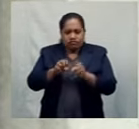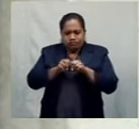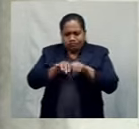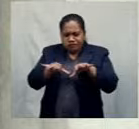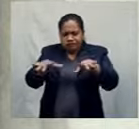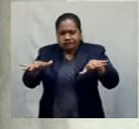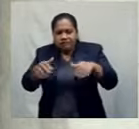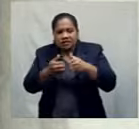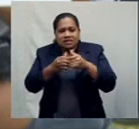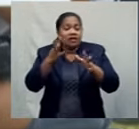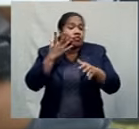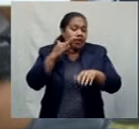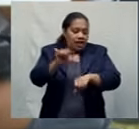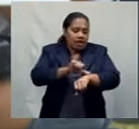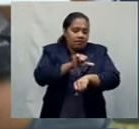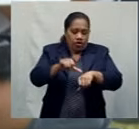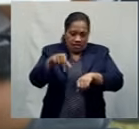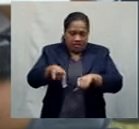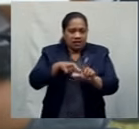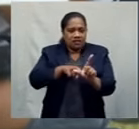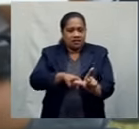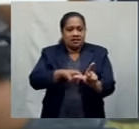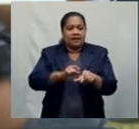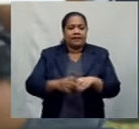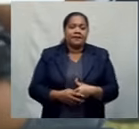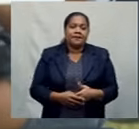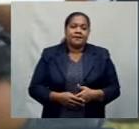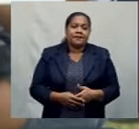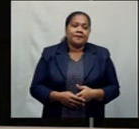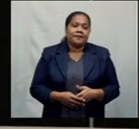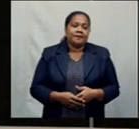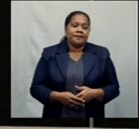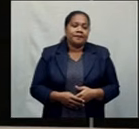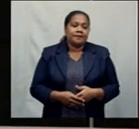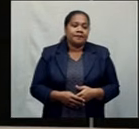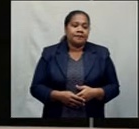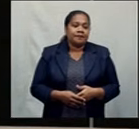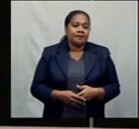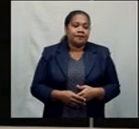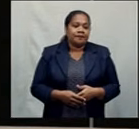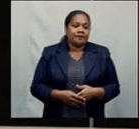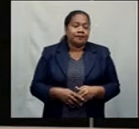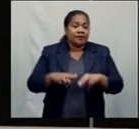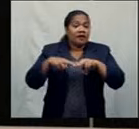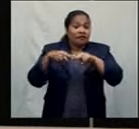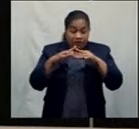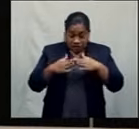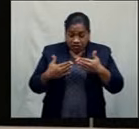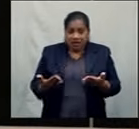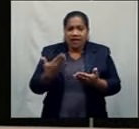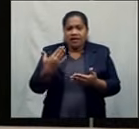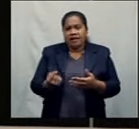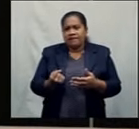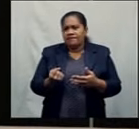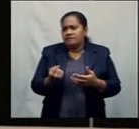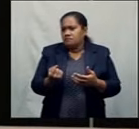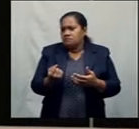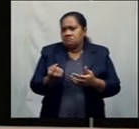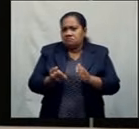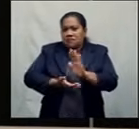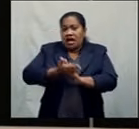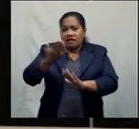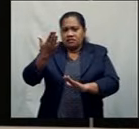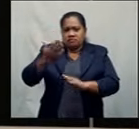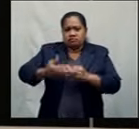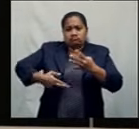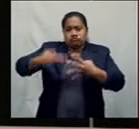in April this year. Chosaye Nanunga, FBC News. Fiji currently has amongst the highest rates in the